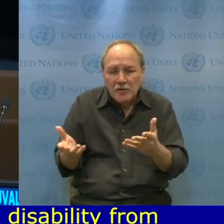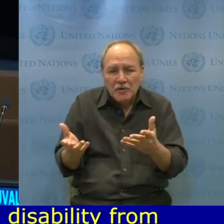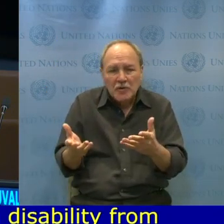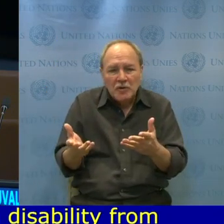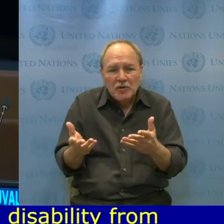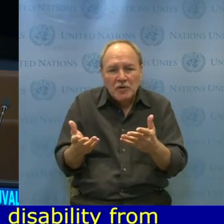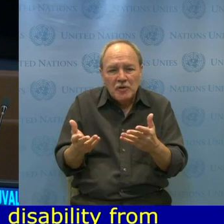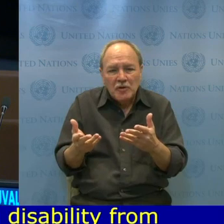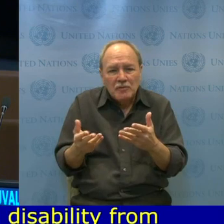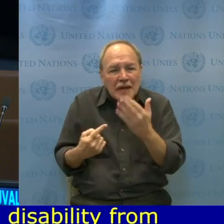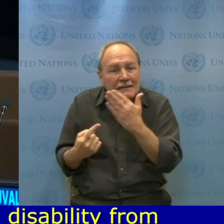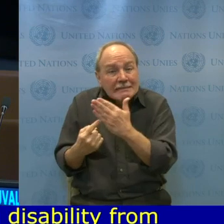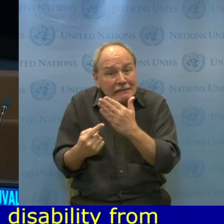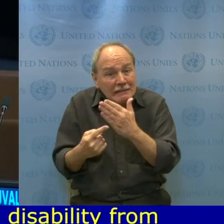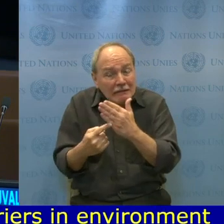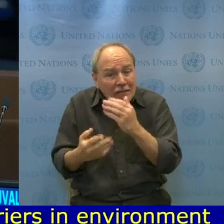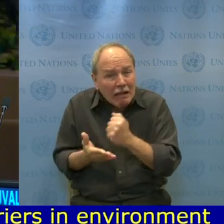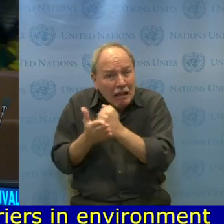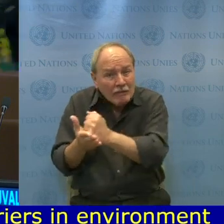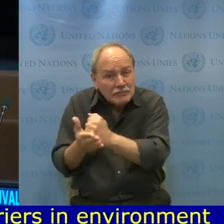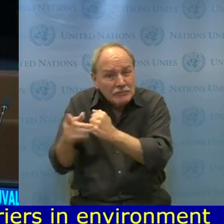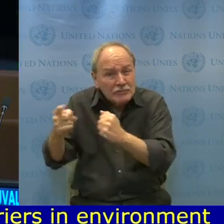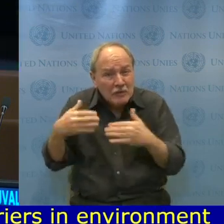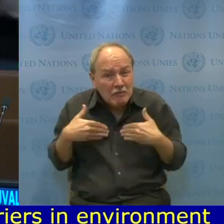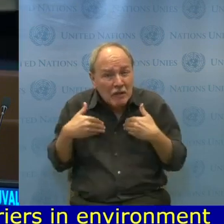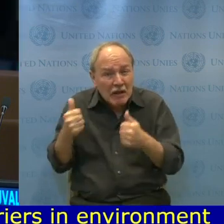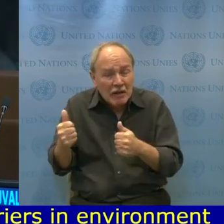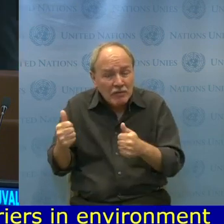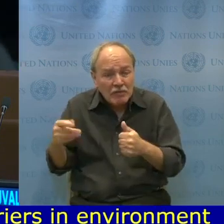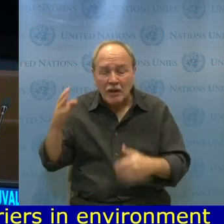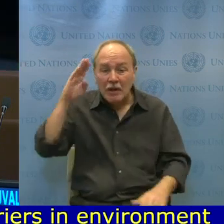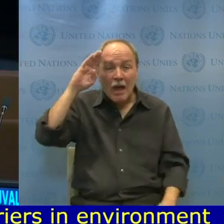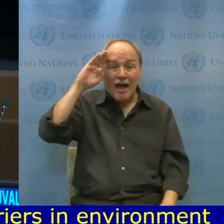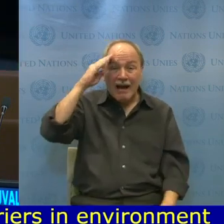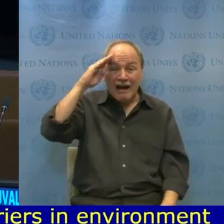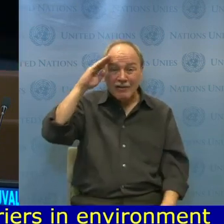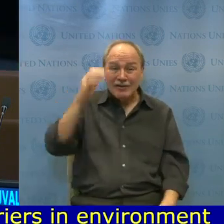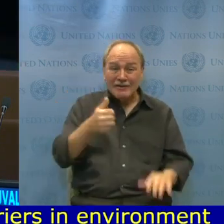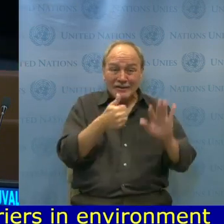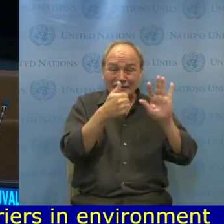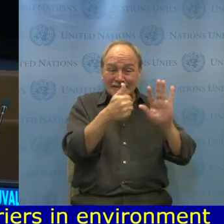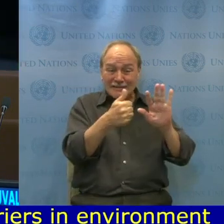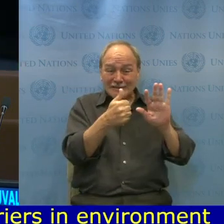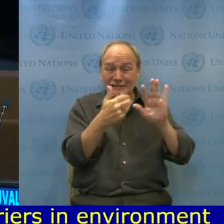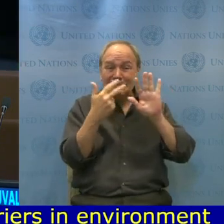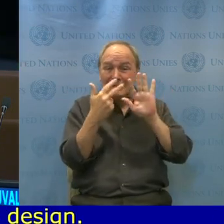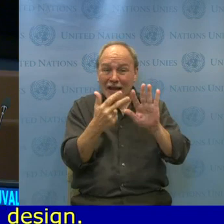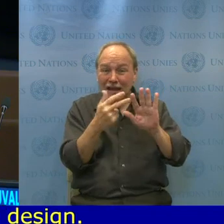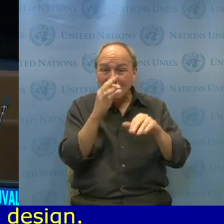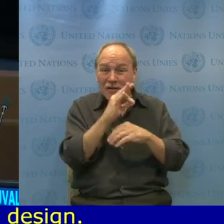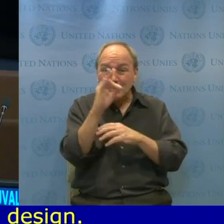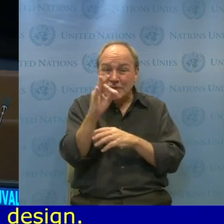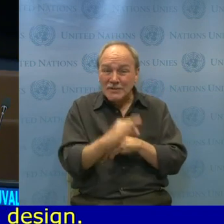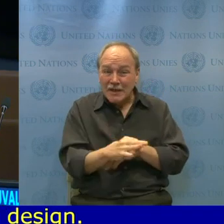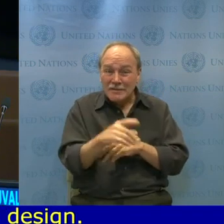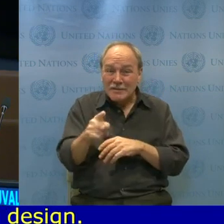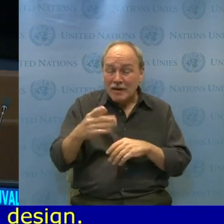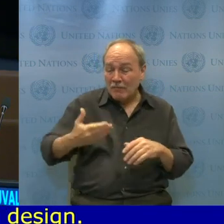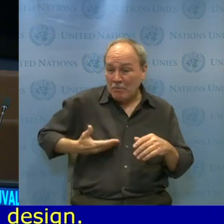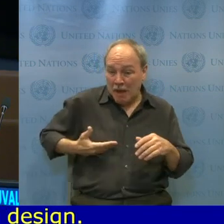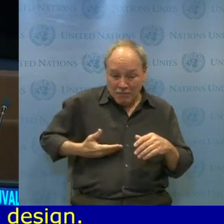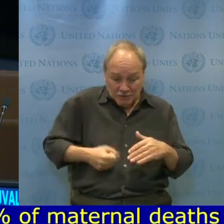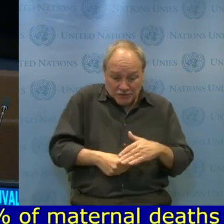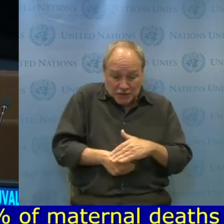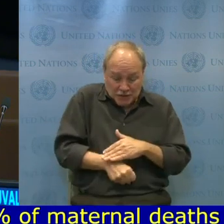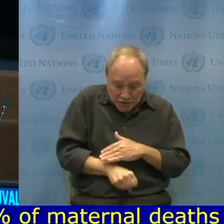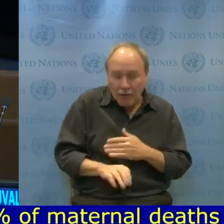In Ireland and the UK, 68% of maternal deaths are women with disabilities. Women with disabilities are less likely to be able to access screening for